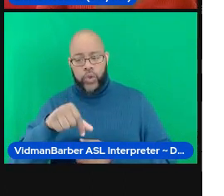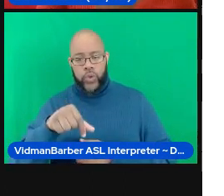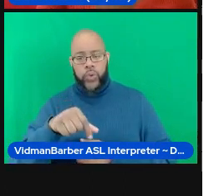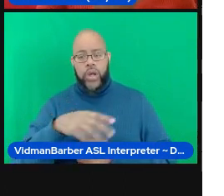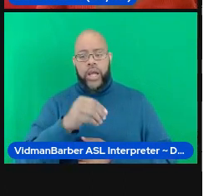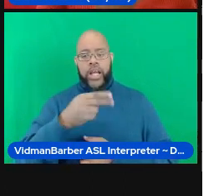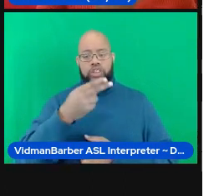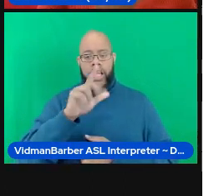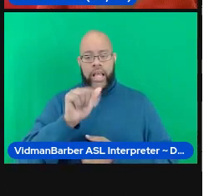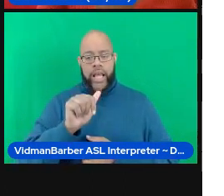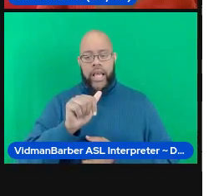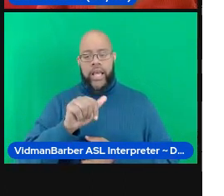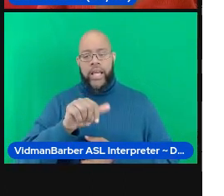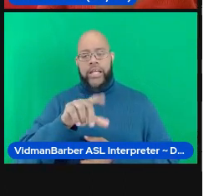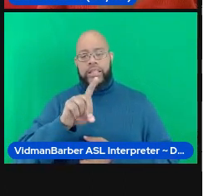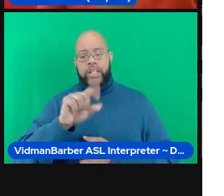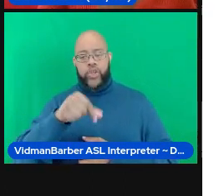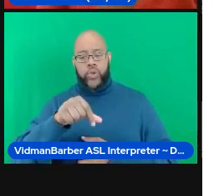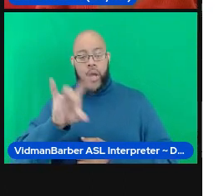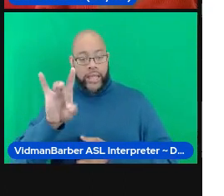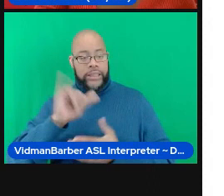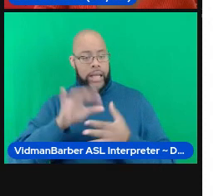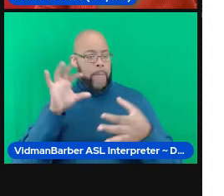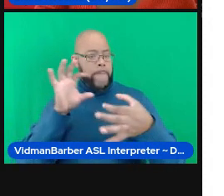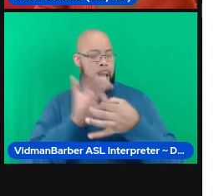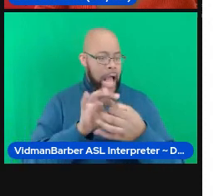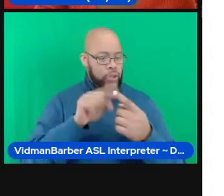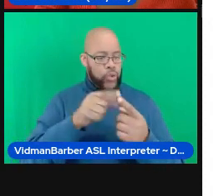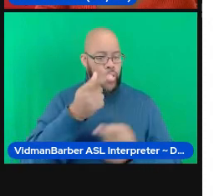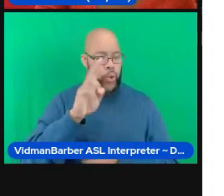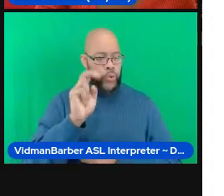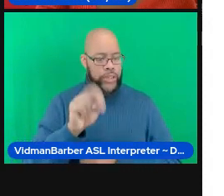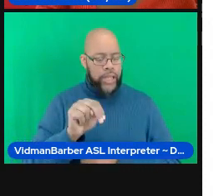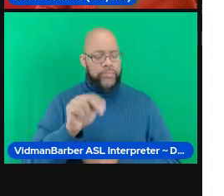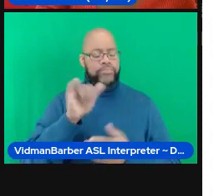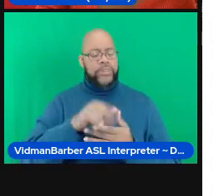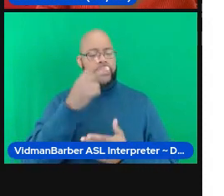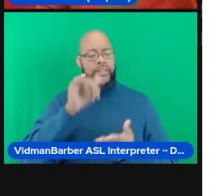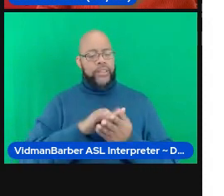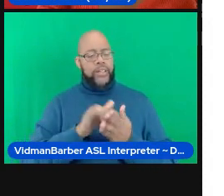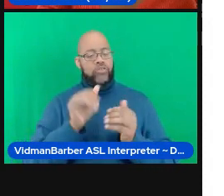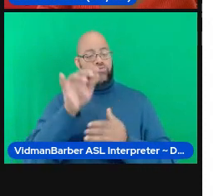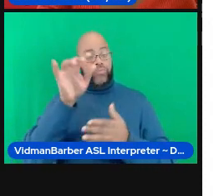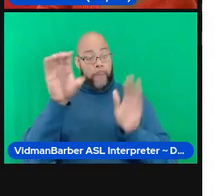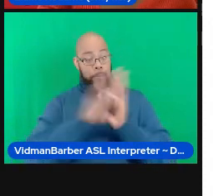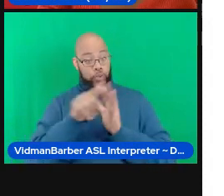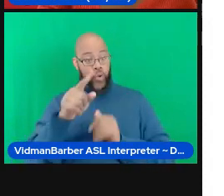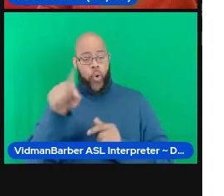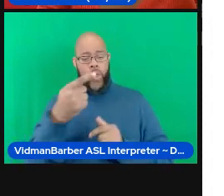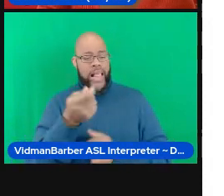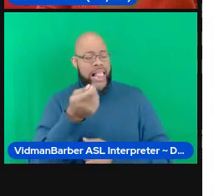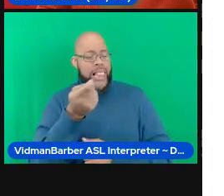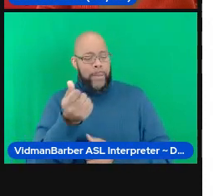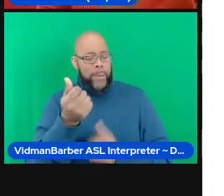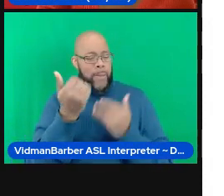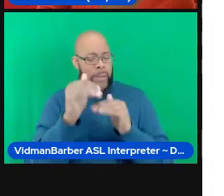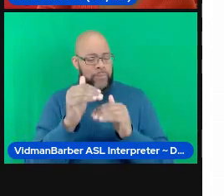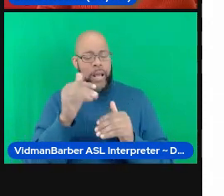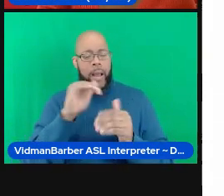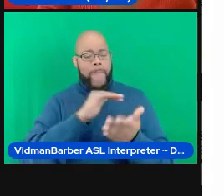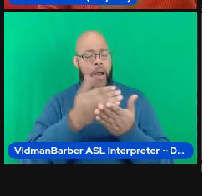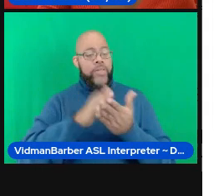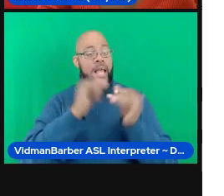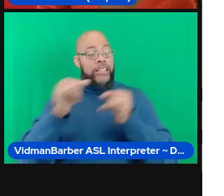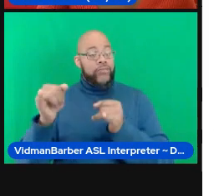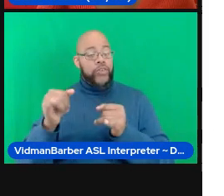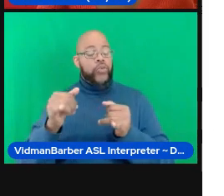MHC molecule that can bind to gluten. And you can see that with this graph that only a fraction of these individuals develop